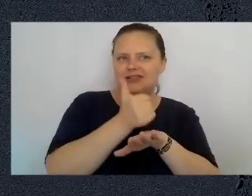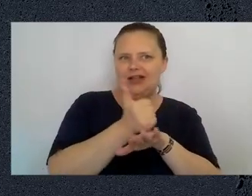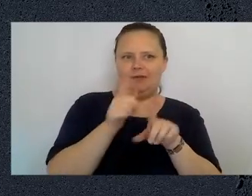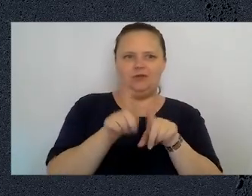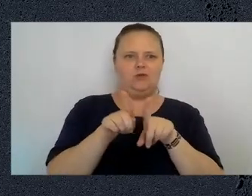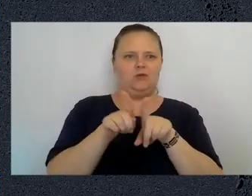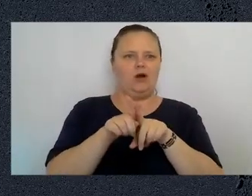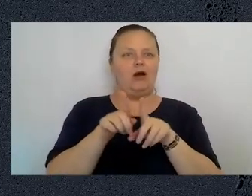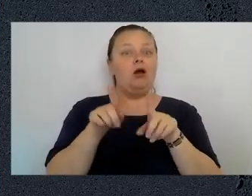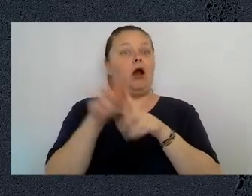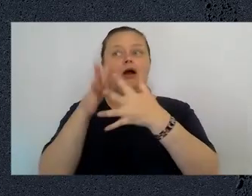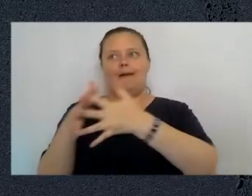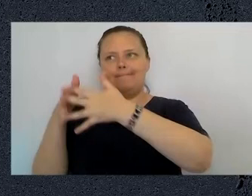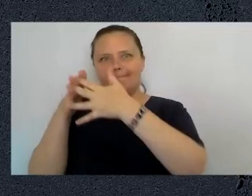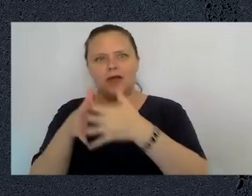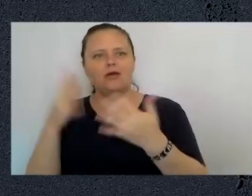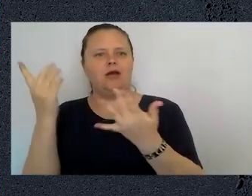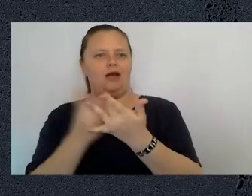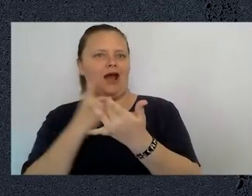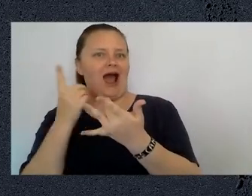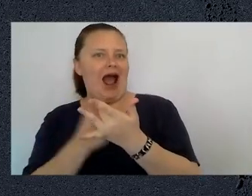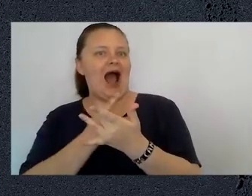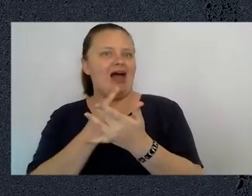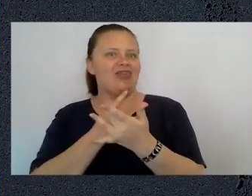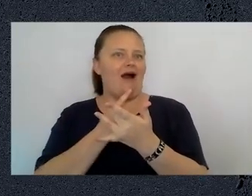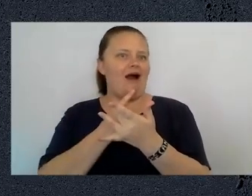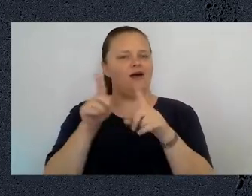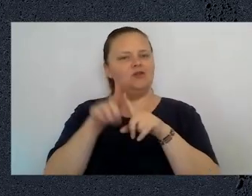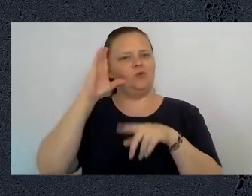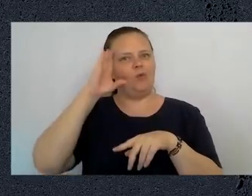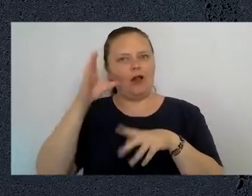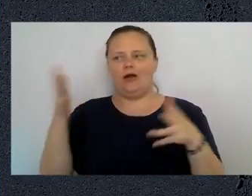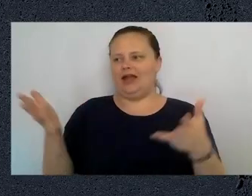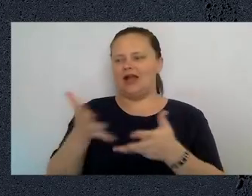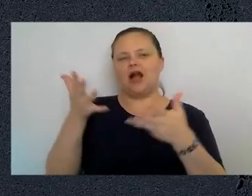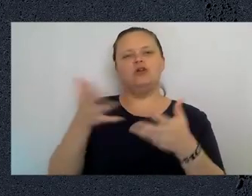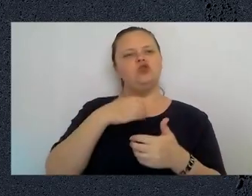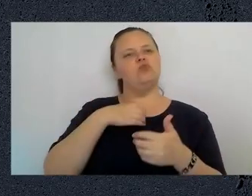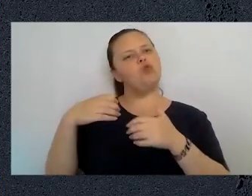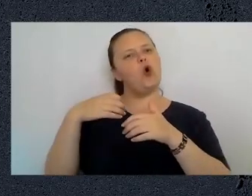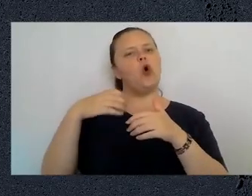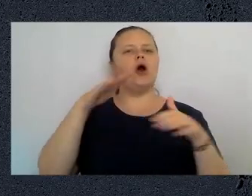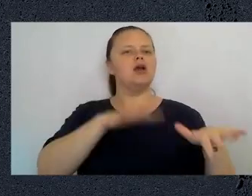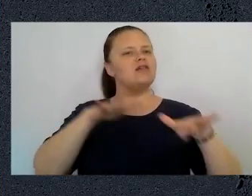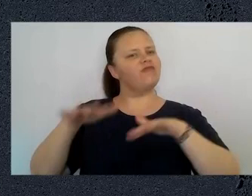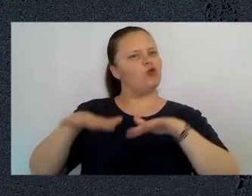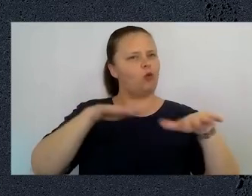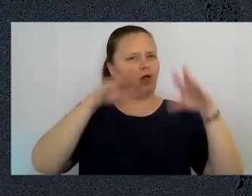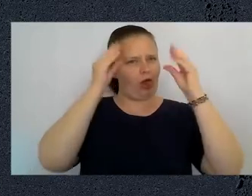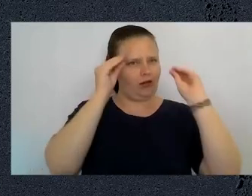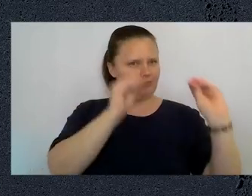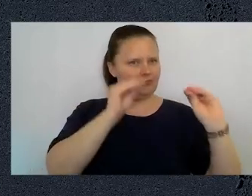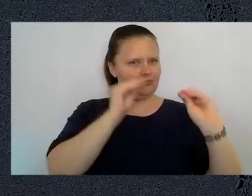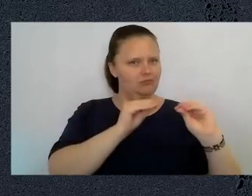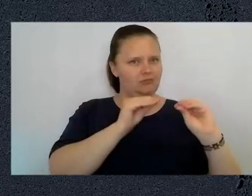and like other developed nations have encouraged informal education, could be along the